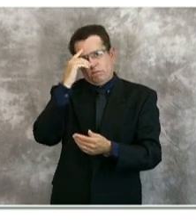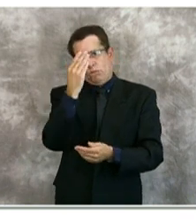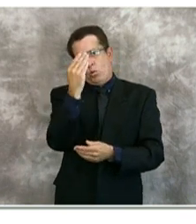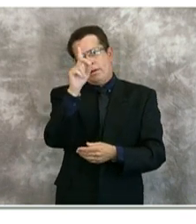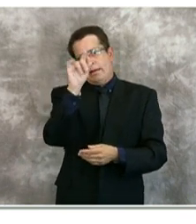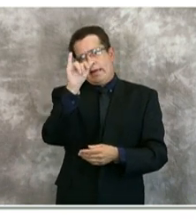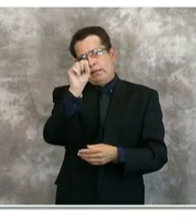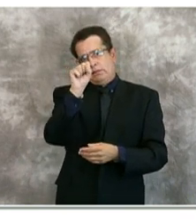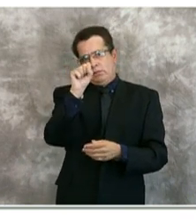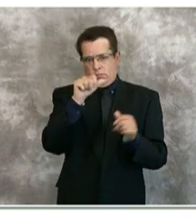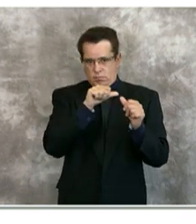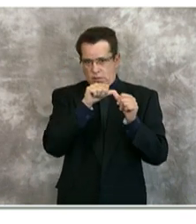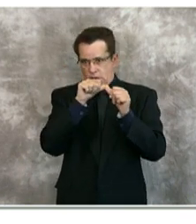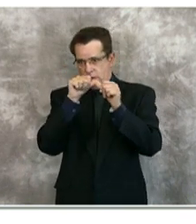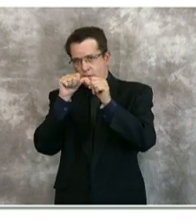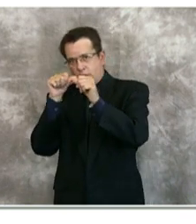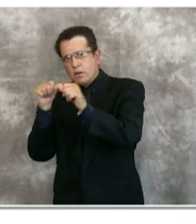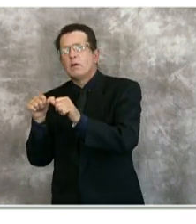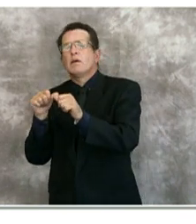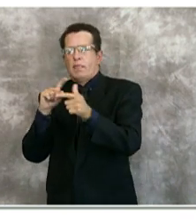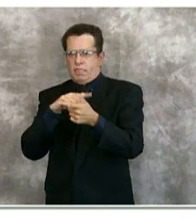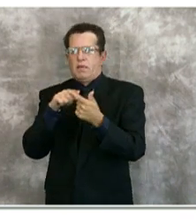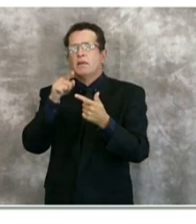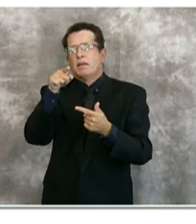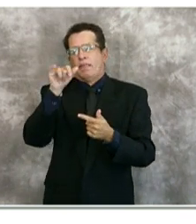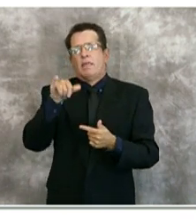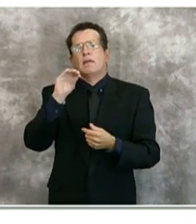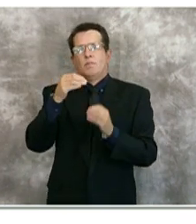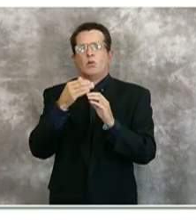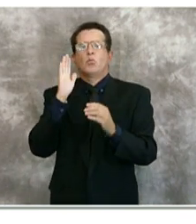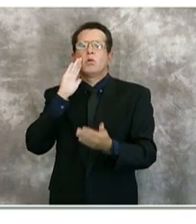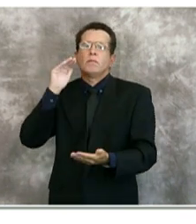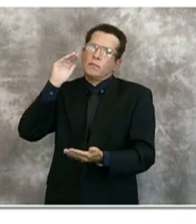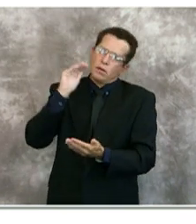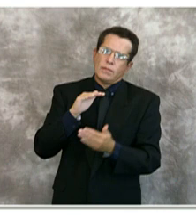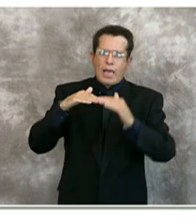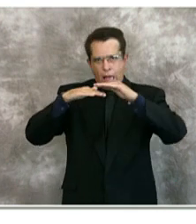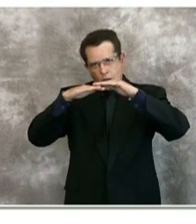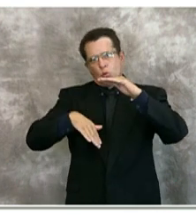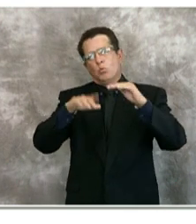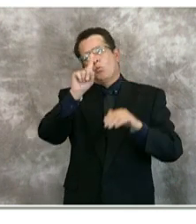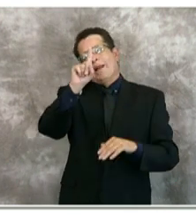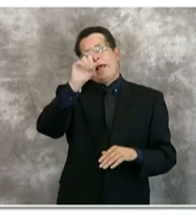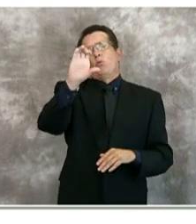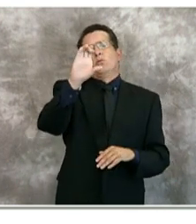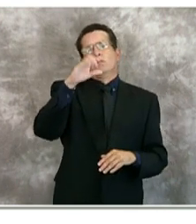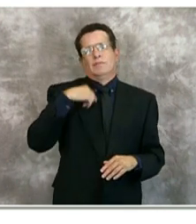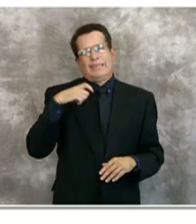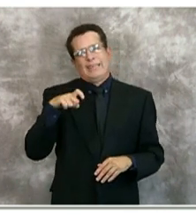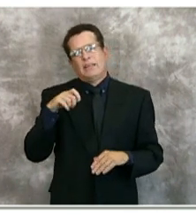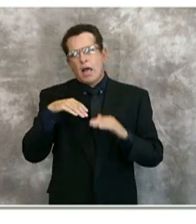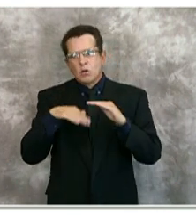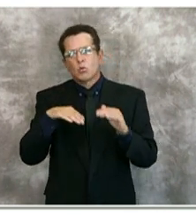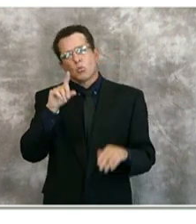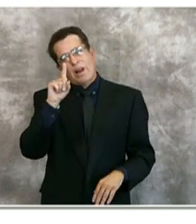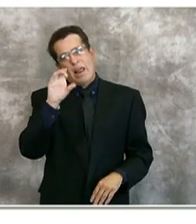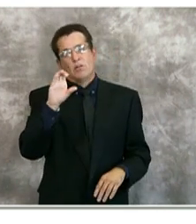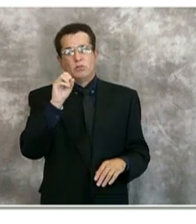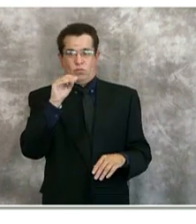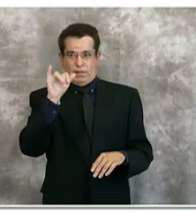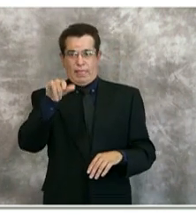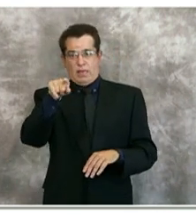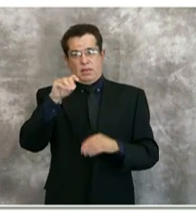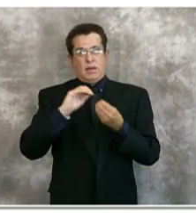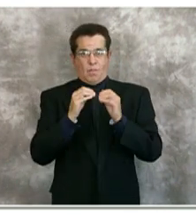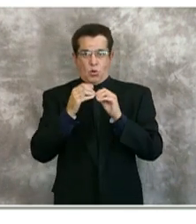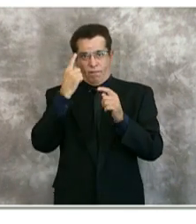days before this would return to less than 100. So changing this metric will depend